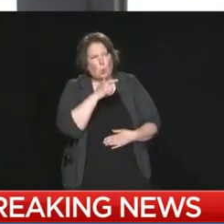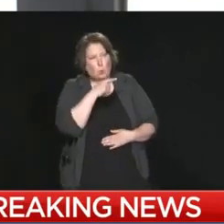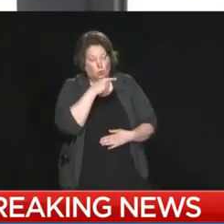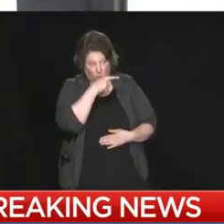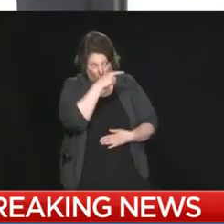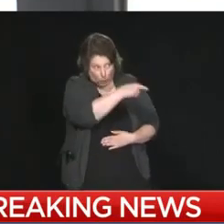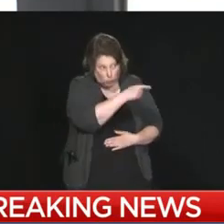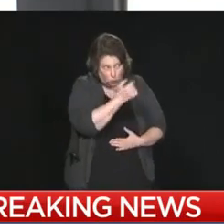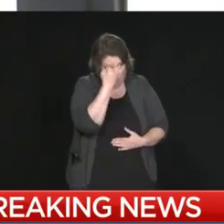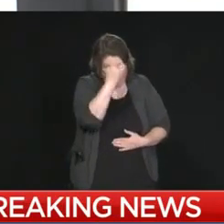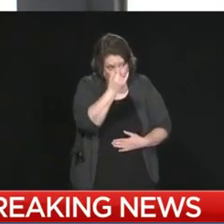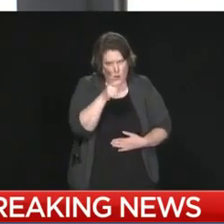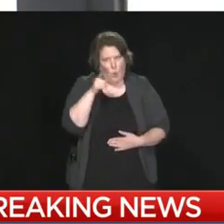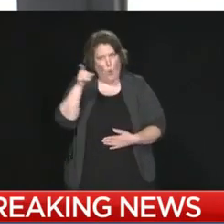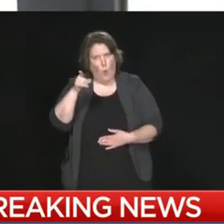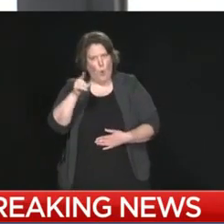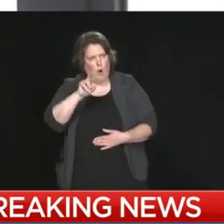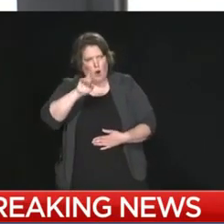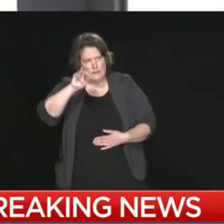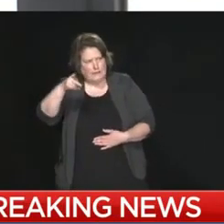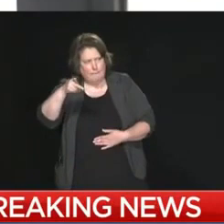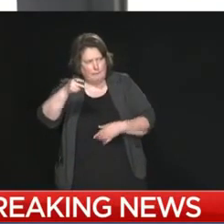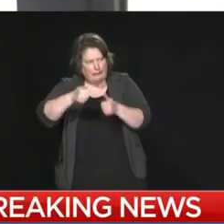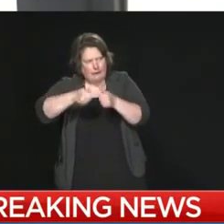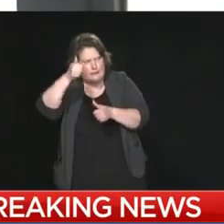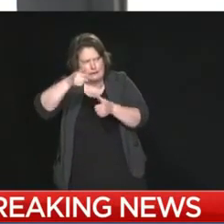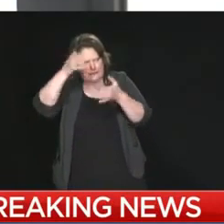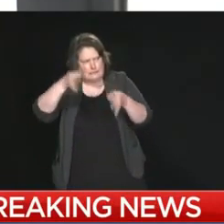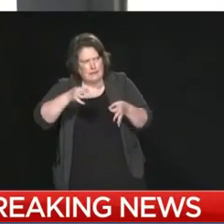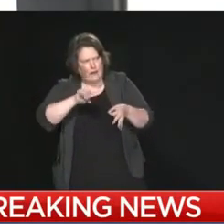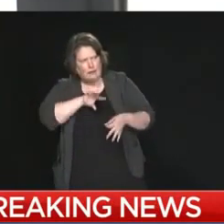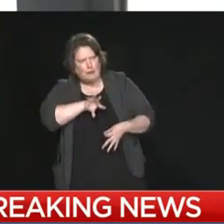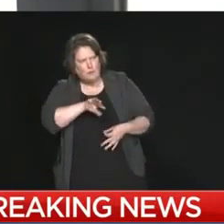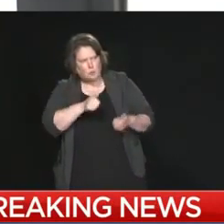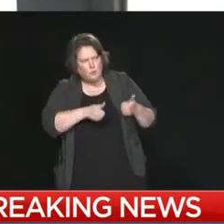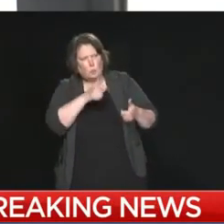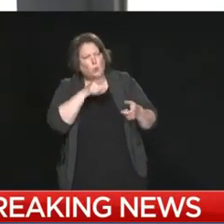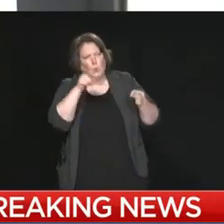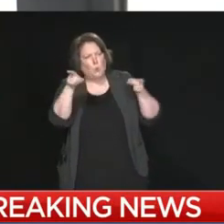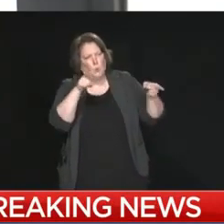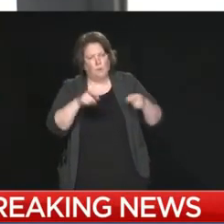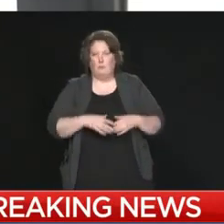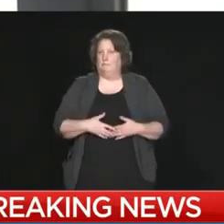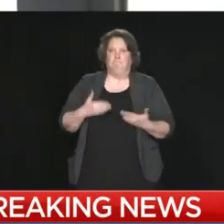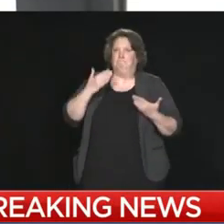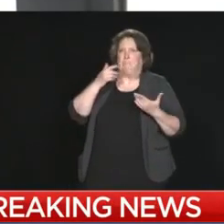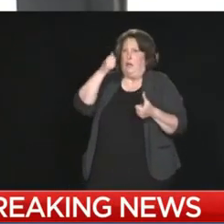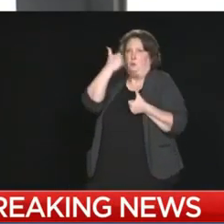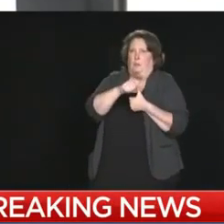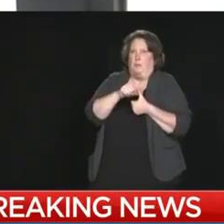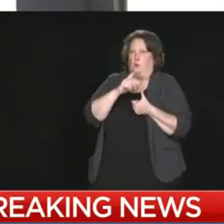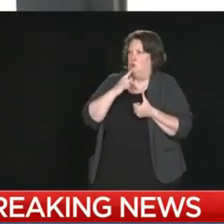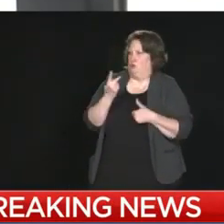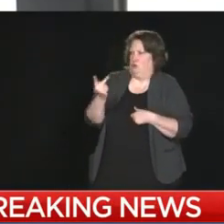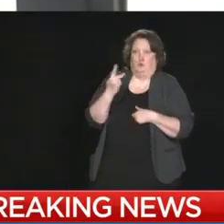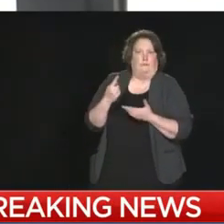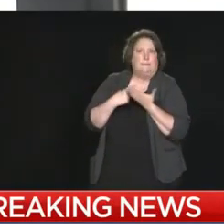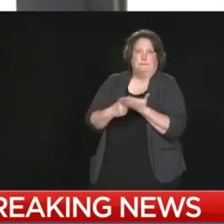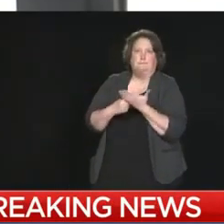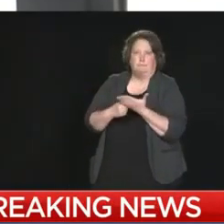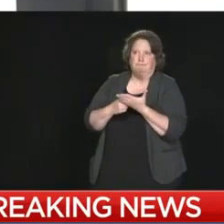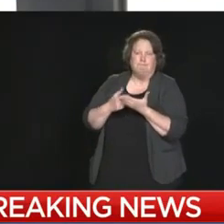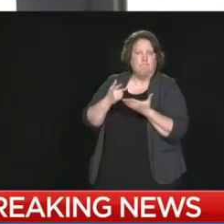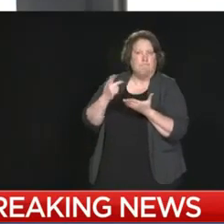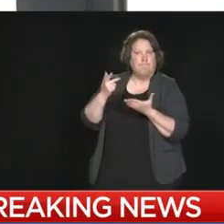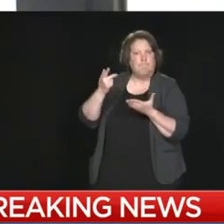commissioner? I don't recall. It was a conversation in which it came together. It came up. Merci beaucoup, c'est ce